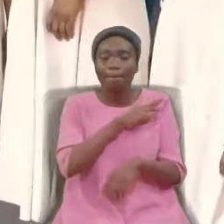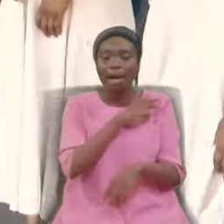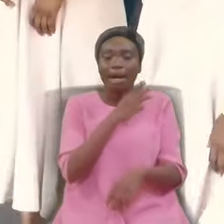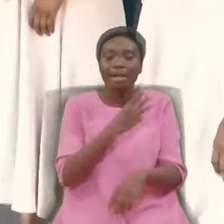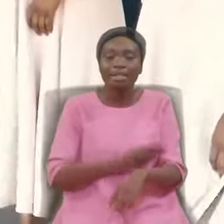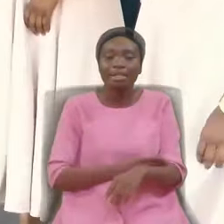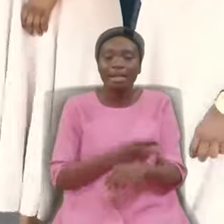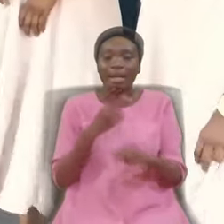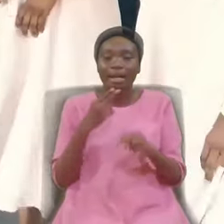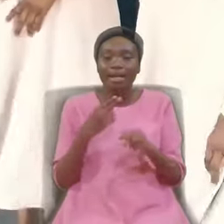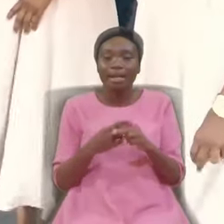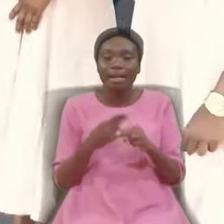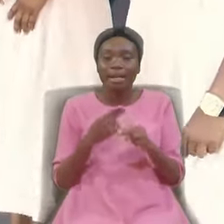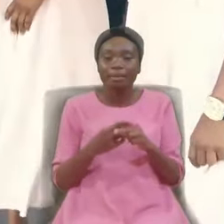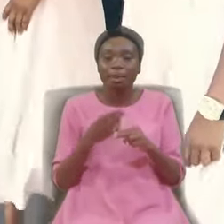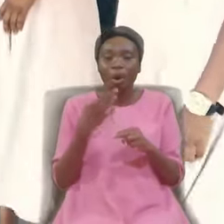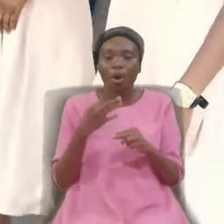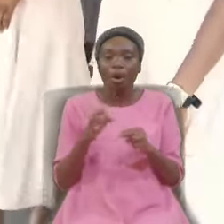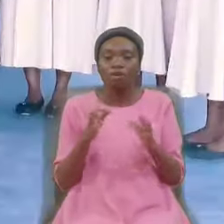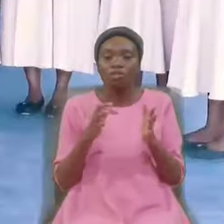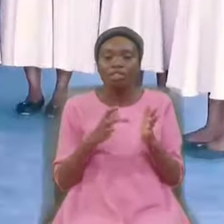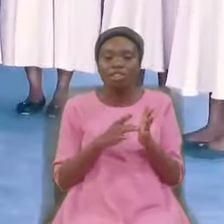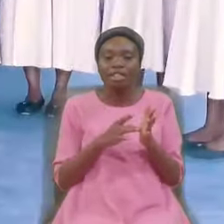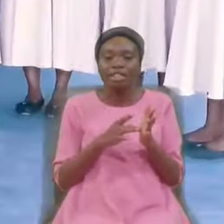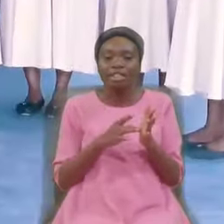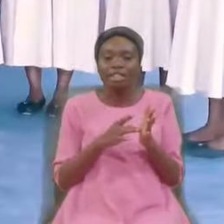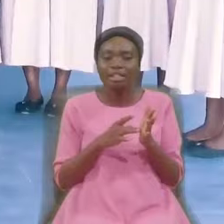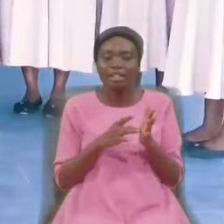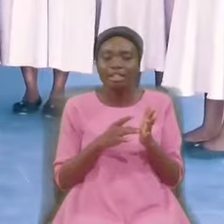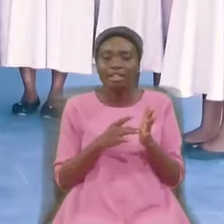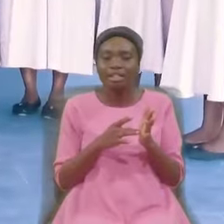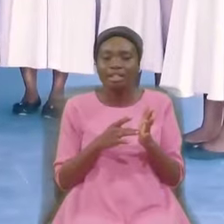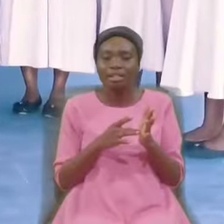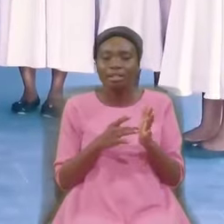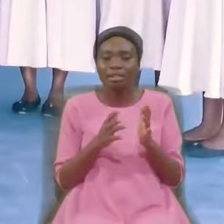mighty name of